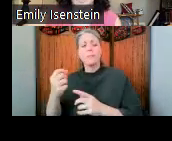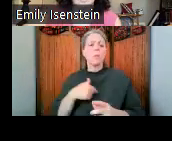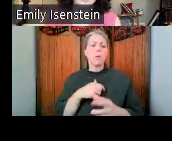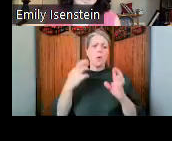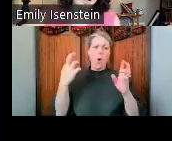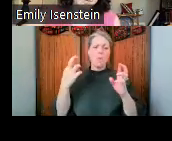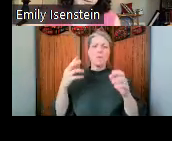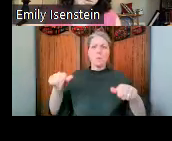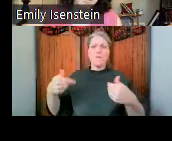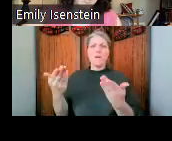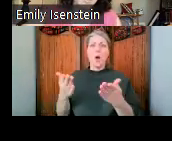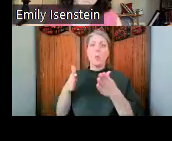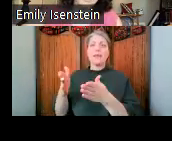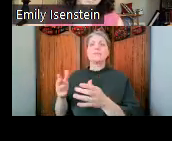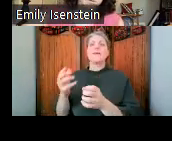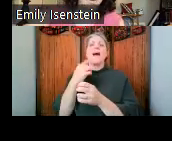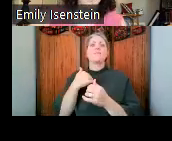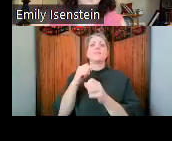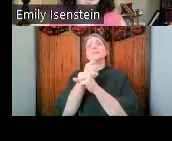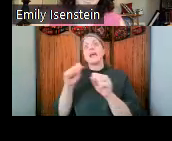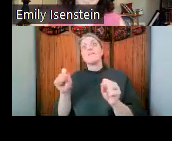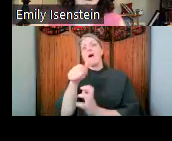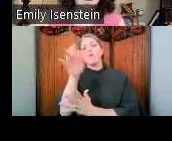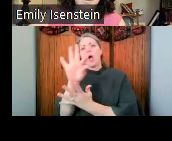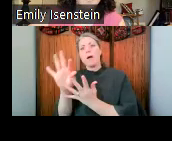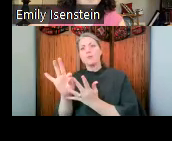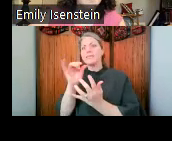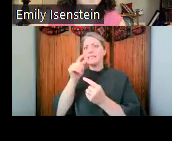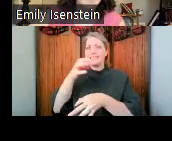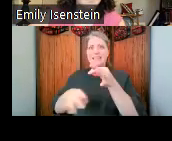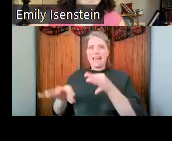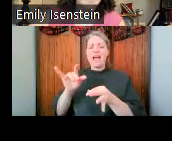to provide safer alternatives to self-injurious behaviors.